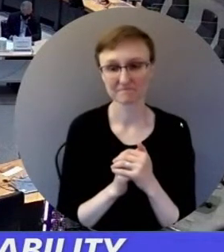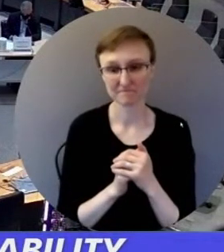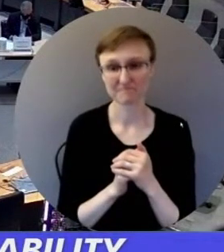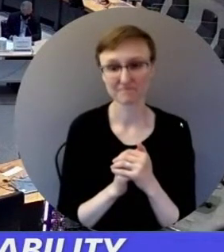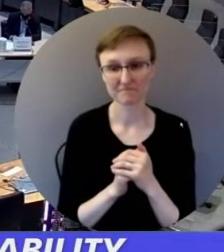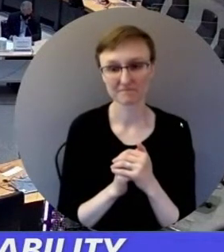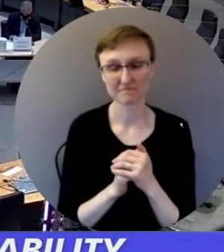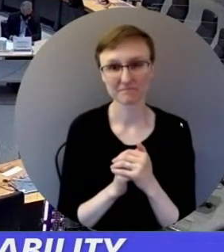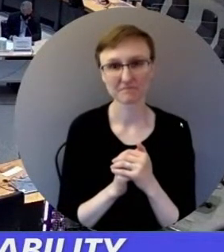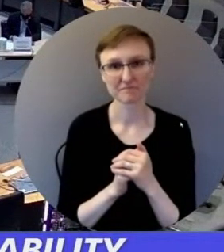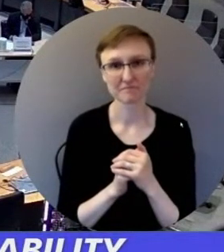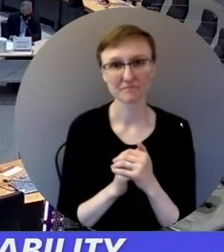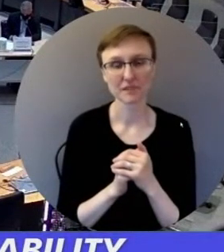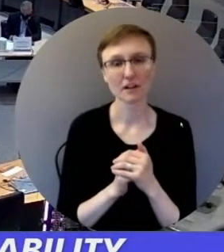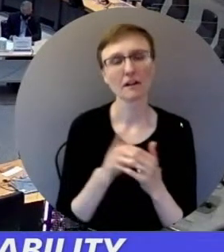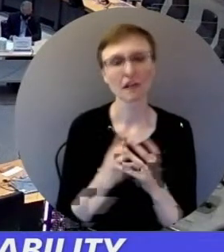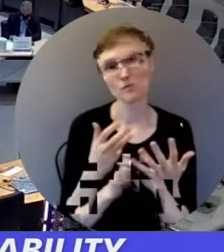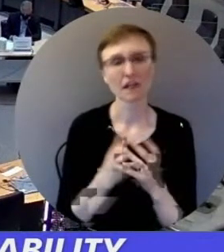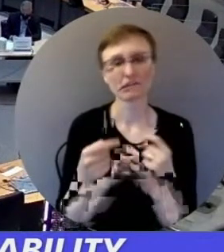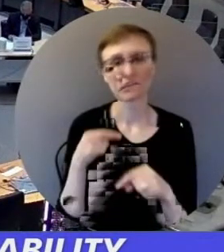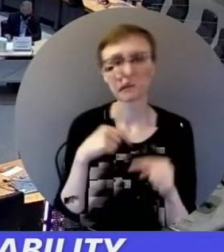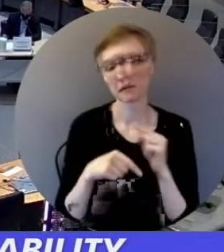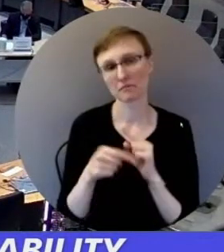I would like to go back to the Lansdowne Park